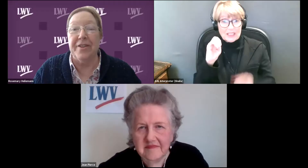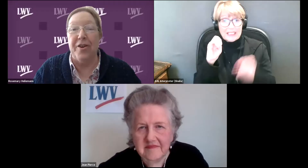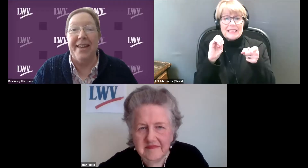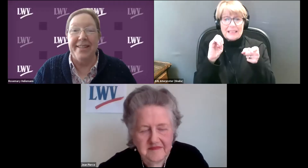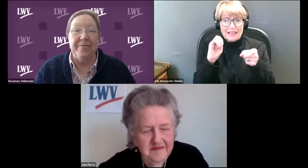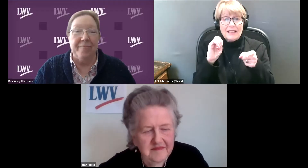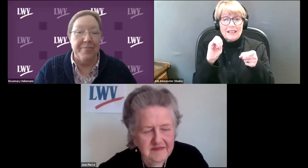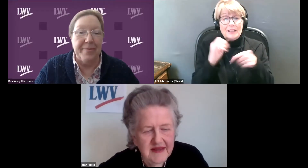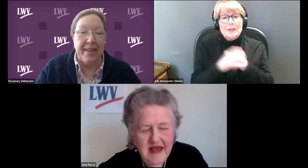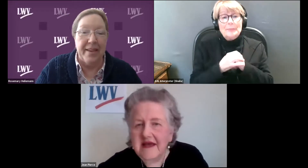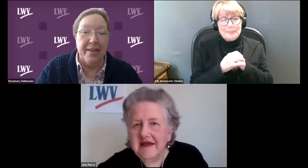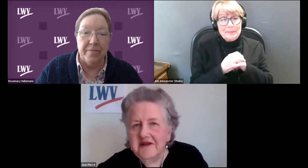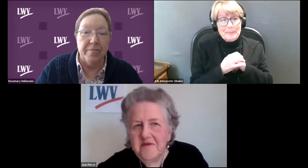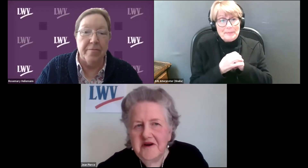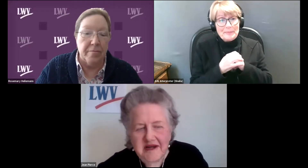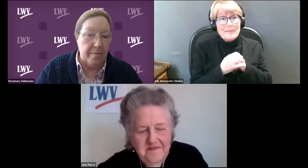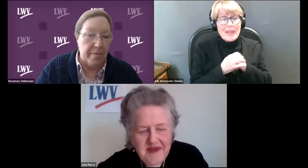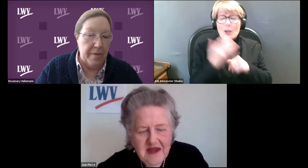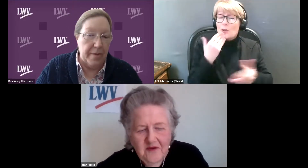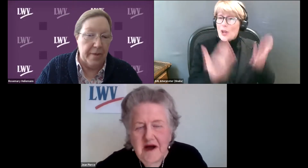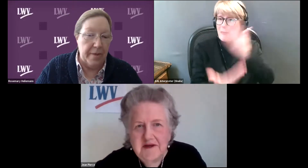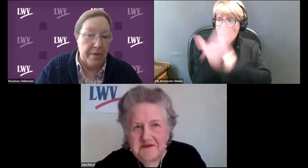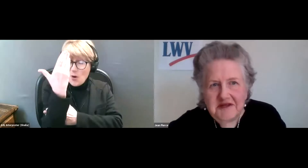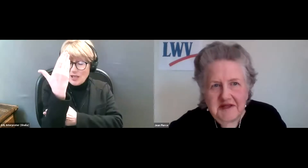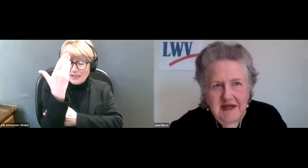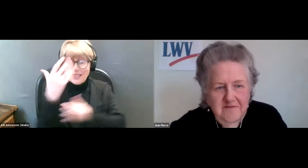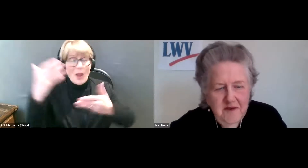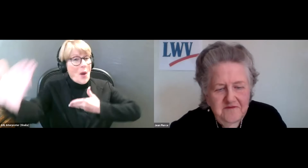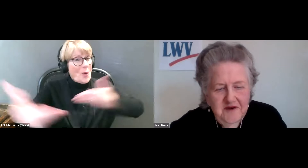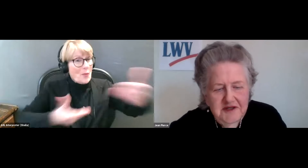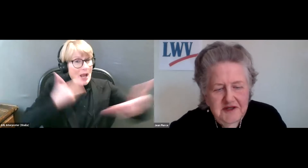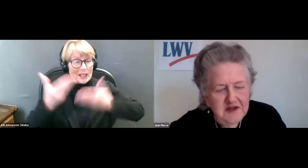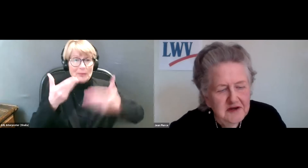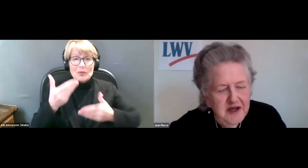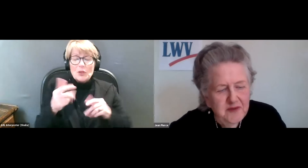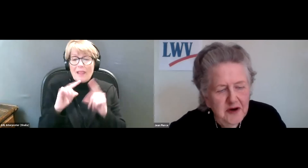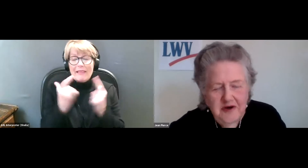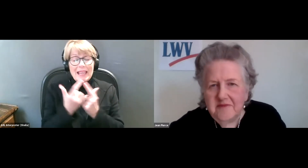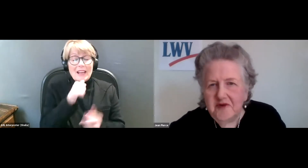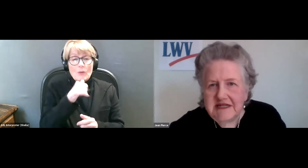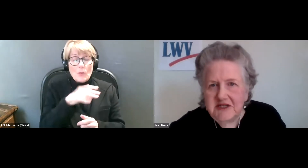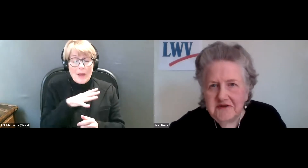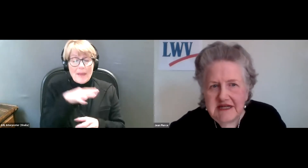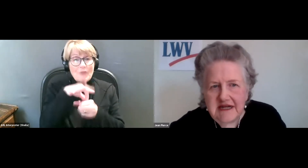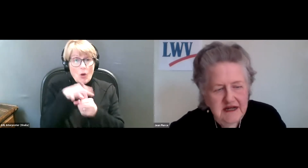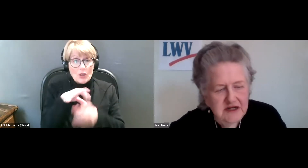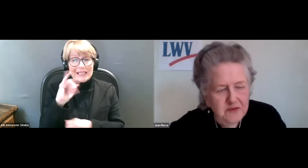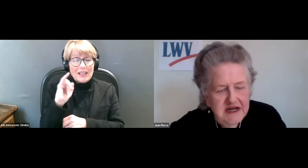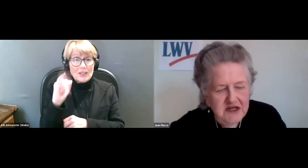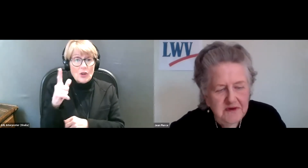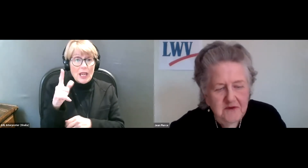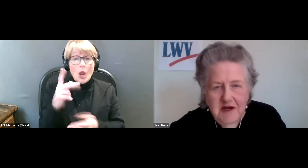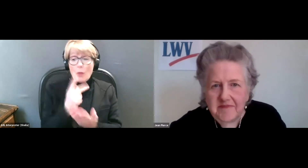of Illinois. Good morning. Welcome to the League of Women Voters of Illinois program, Redistricting